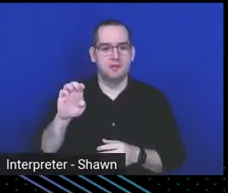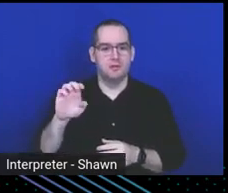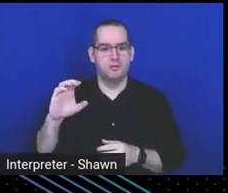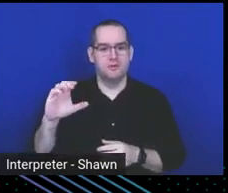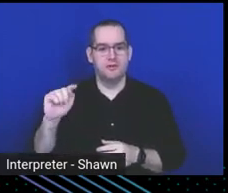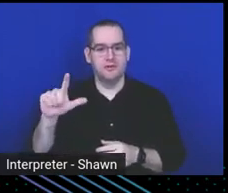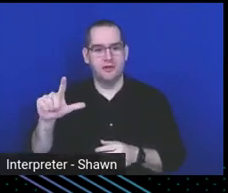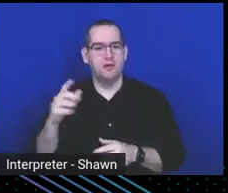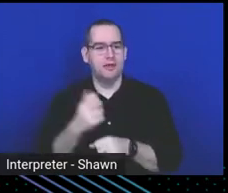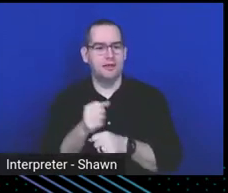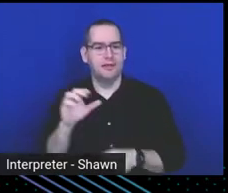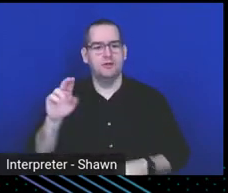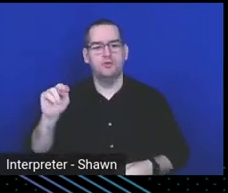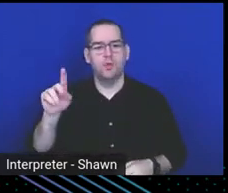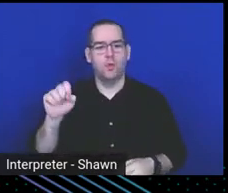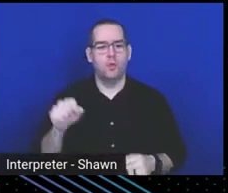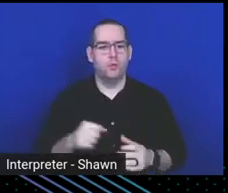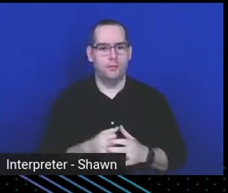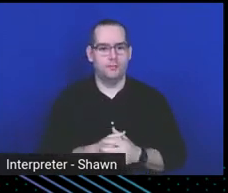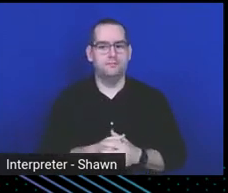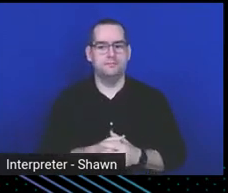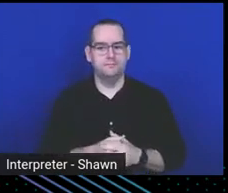nodes.